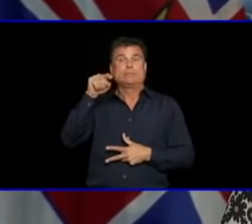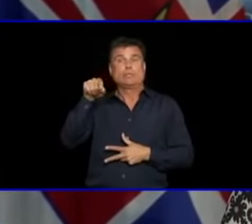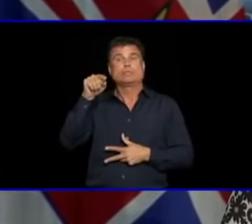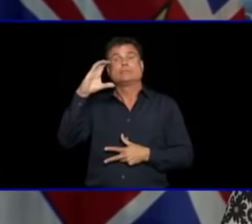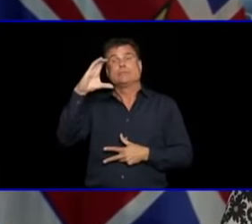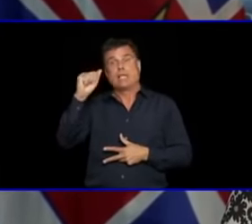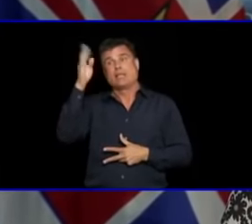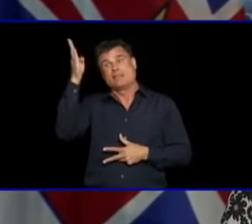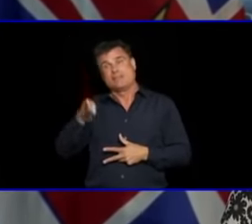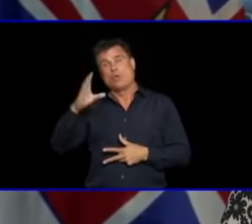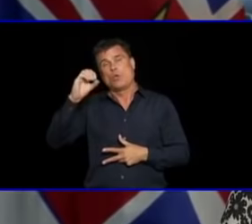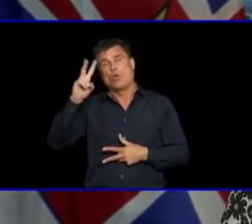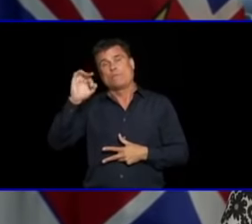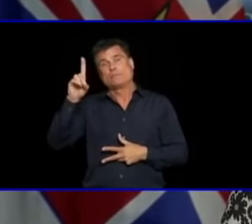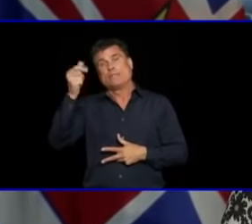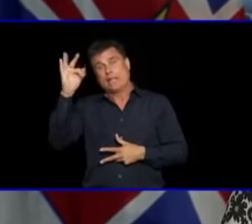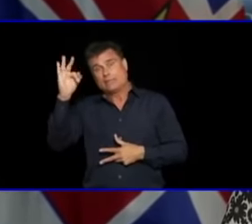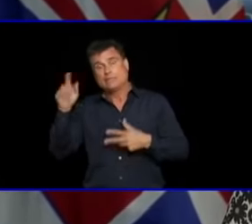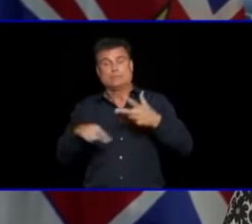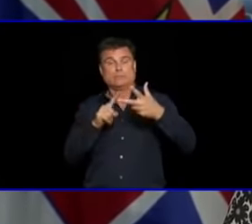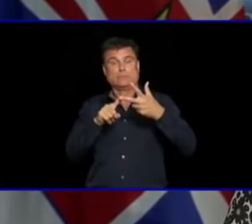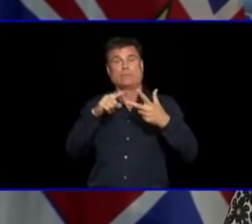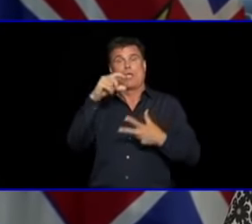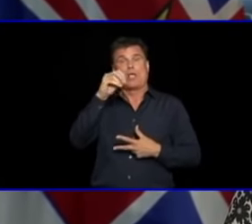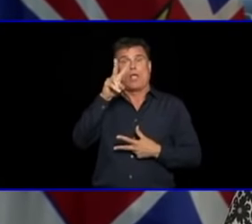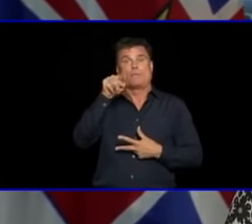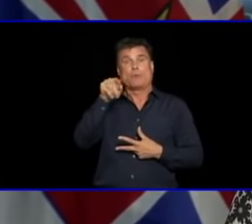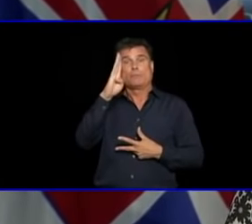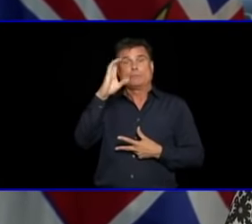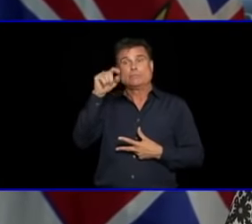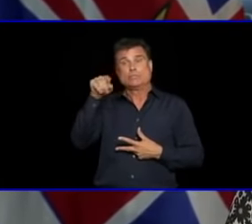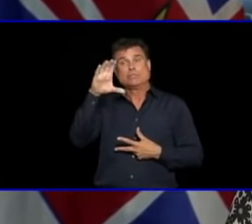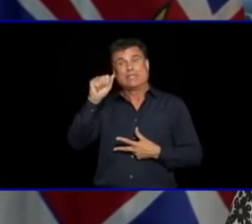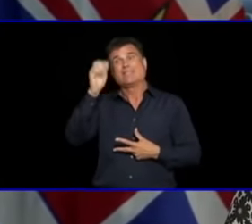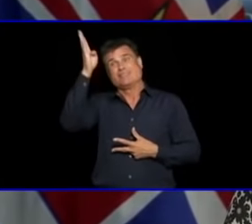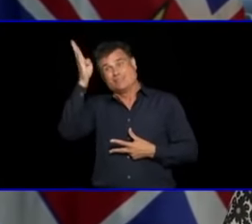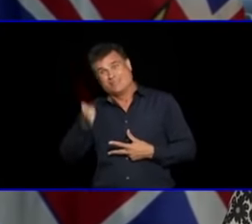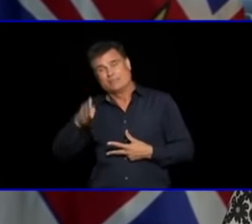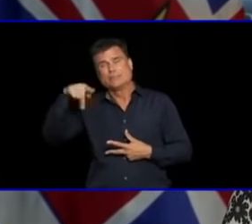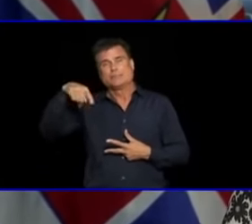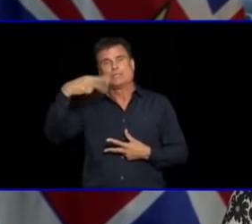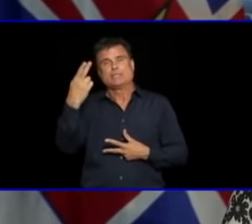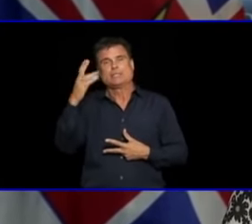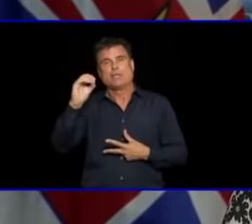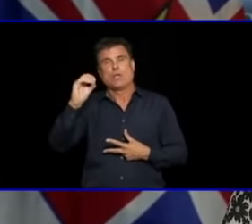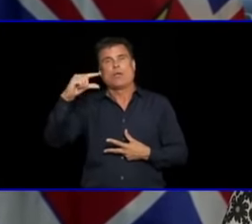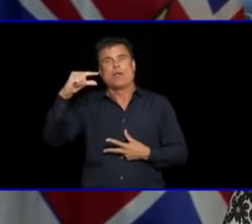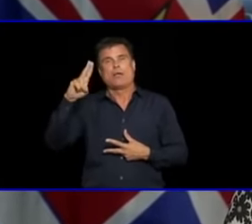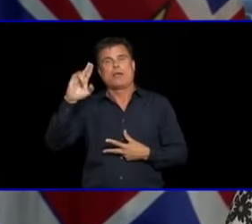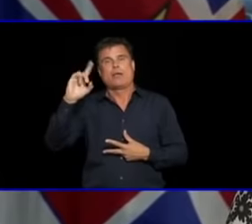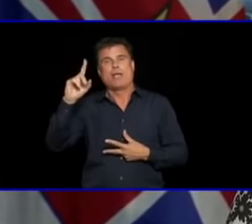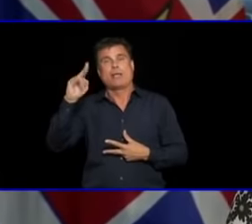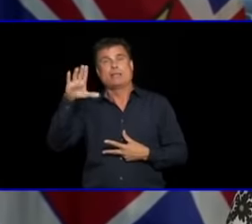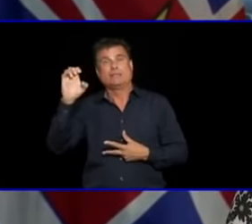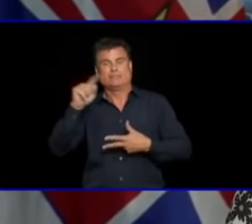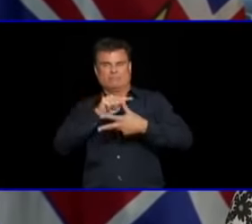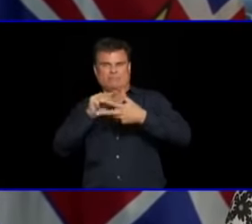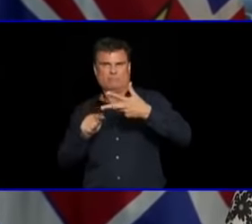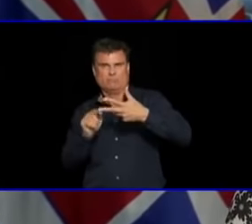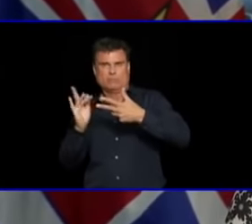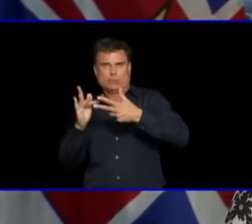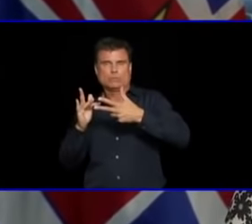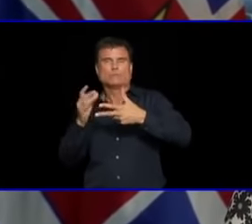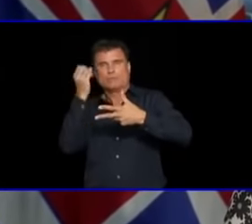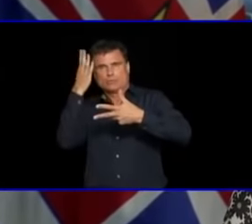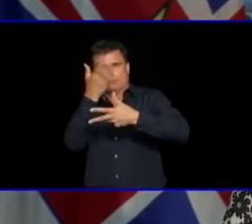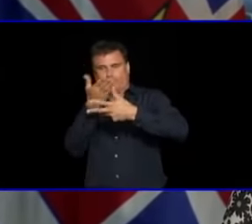news.gov.bc.ca. For medical guidance on protecting families and communities and for access to provincial guidance on COVID-19, visit